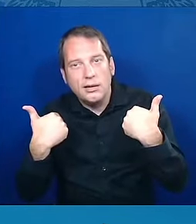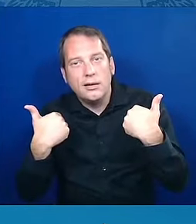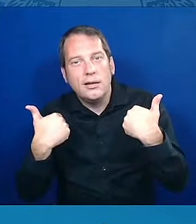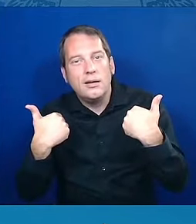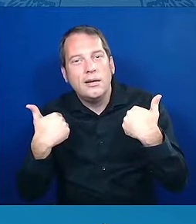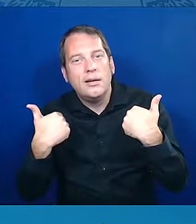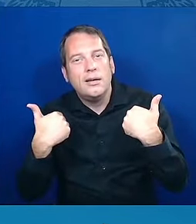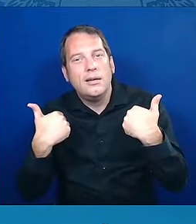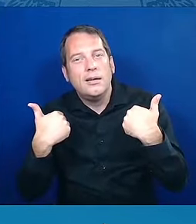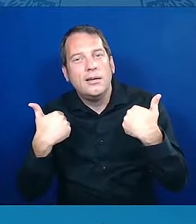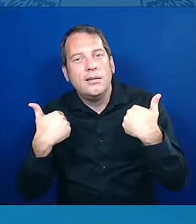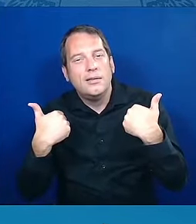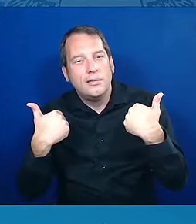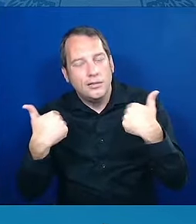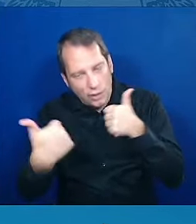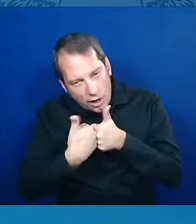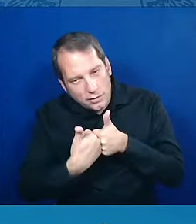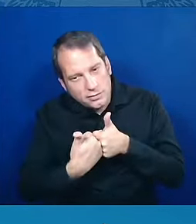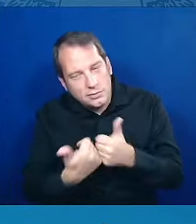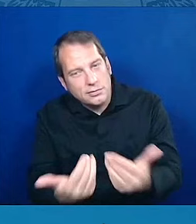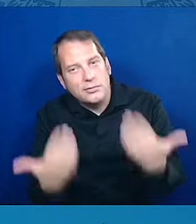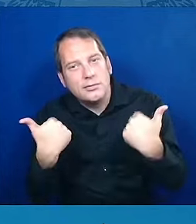Bring it on.